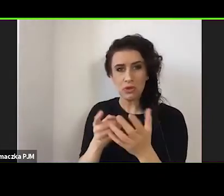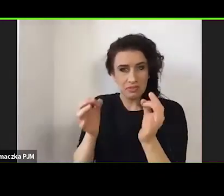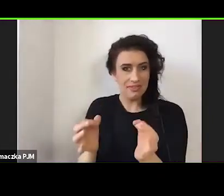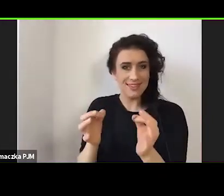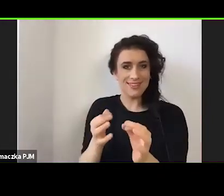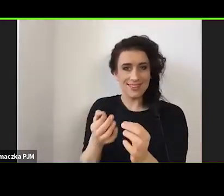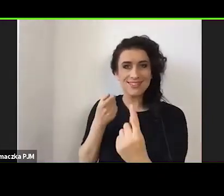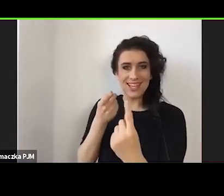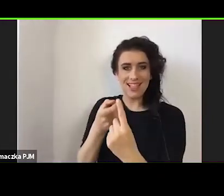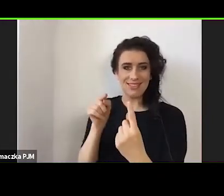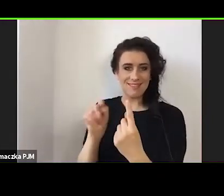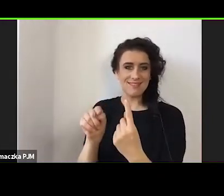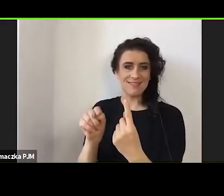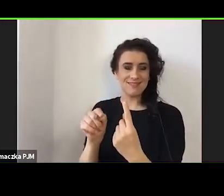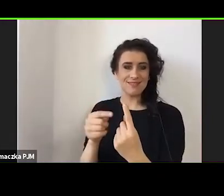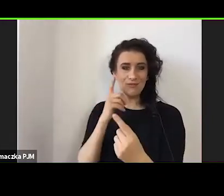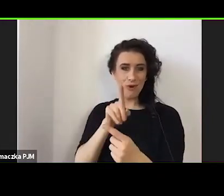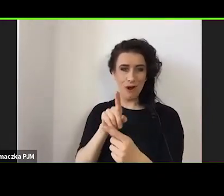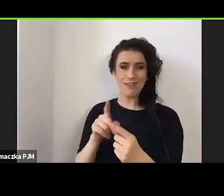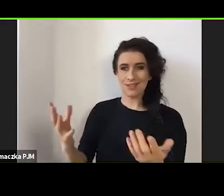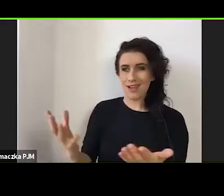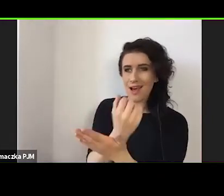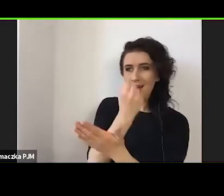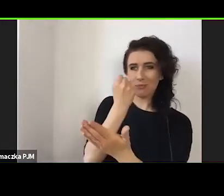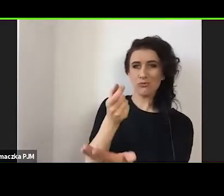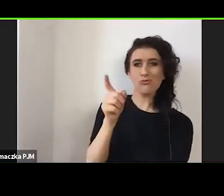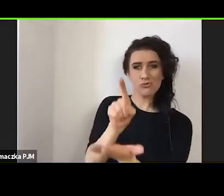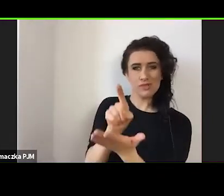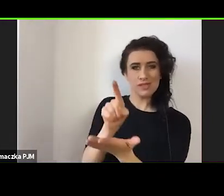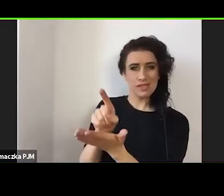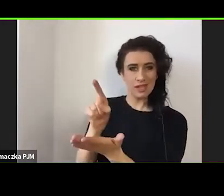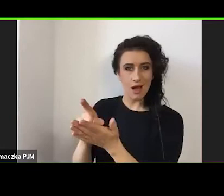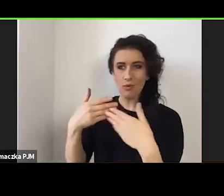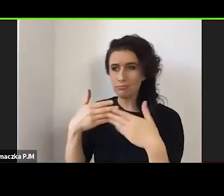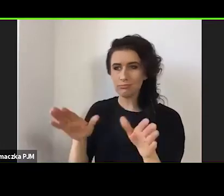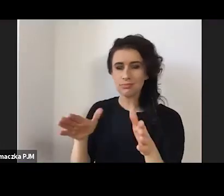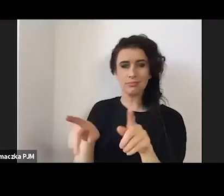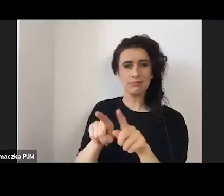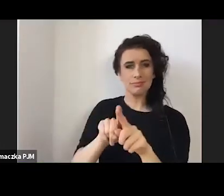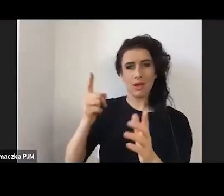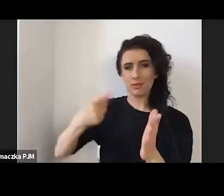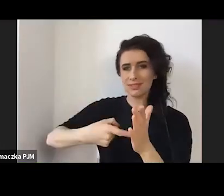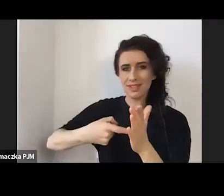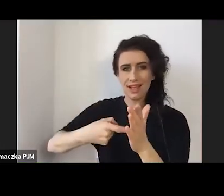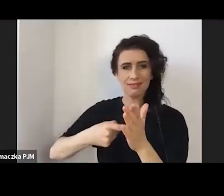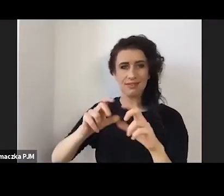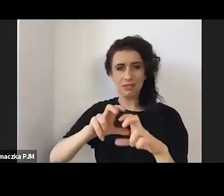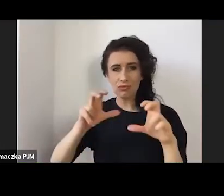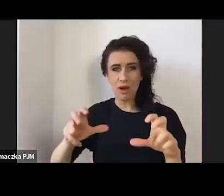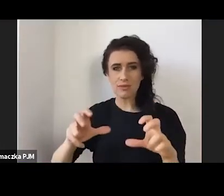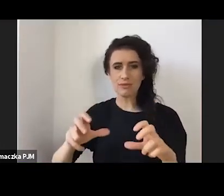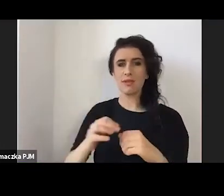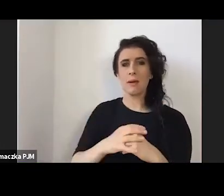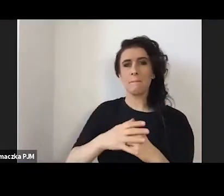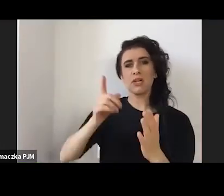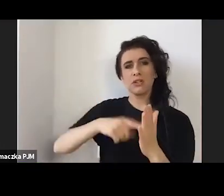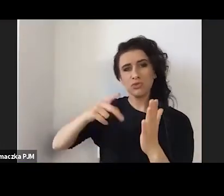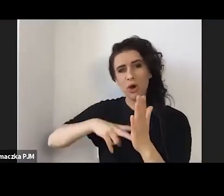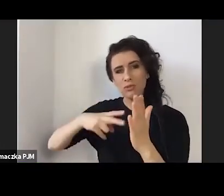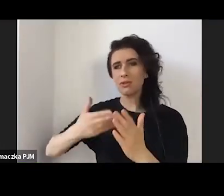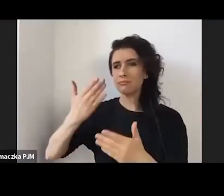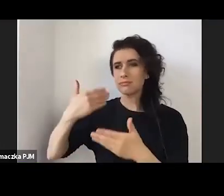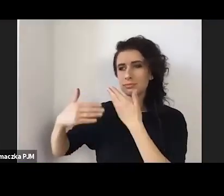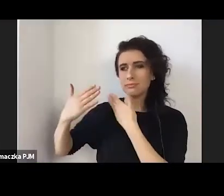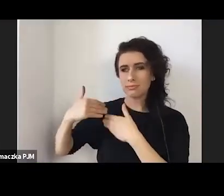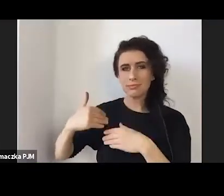years that we were doing on the right path on one hand, but on the other